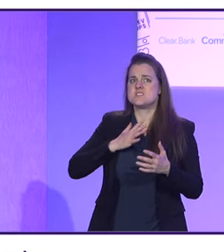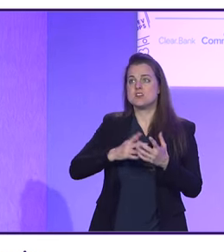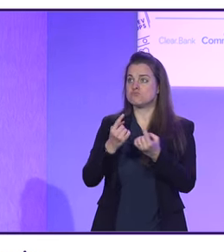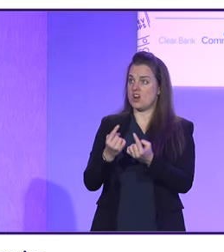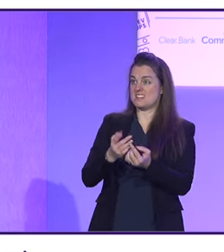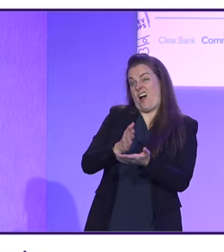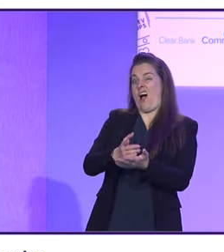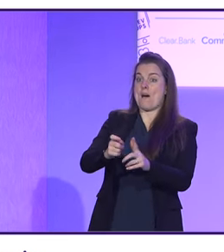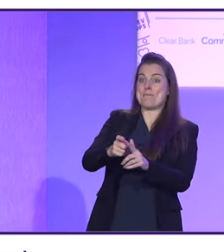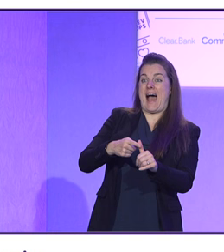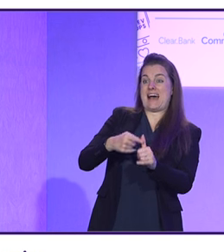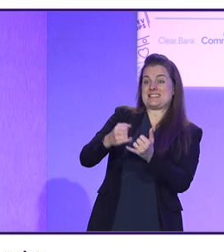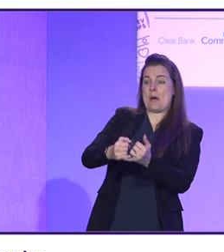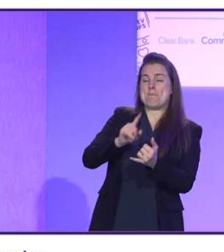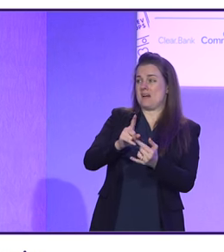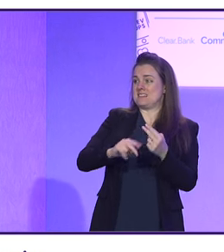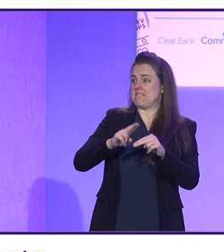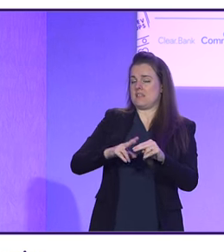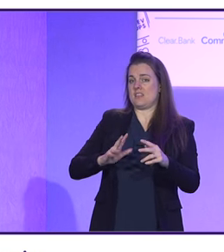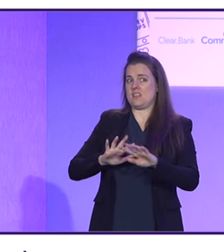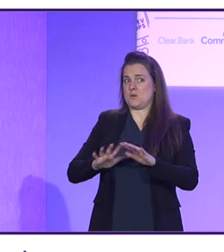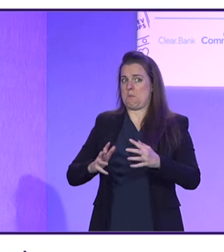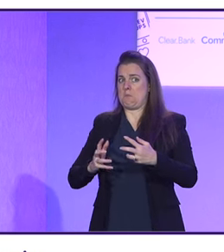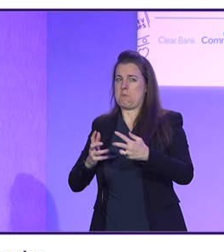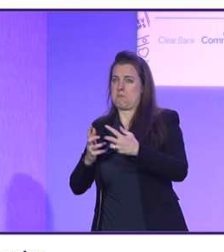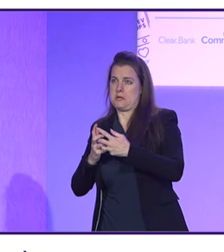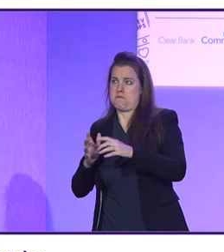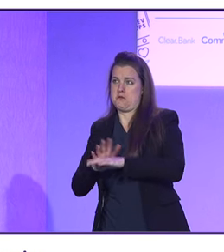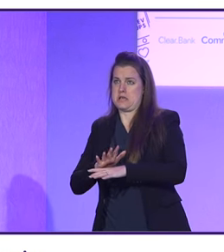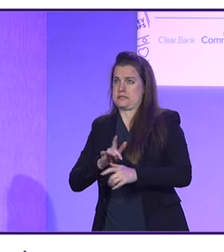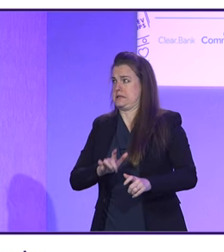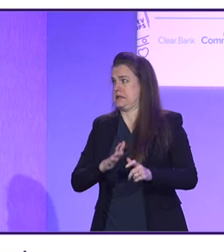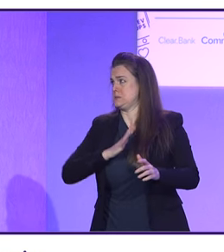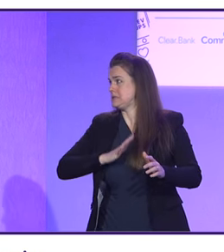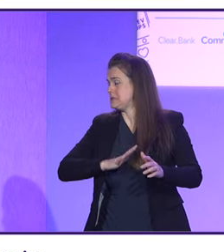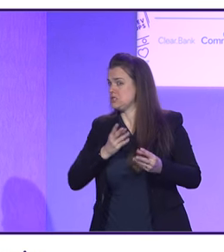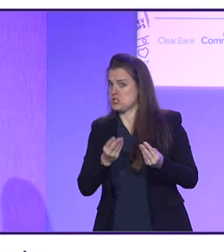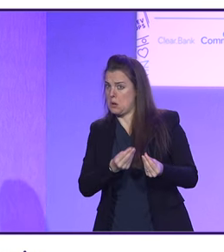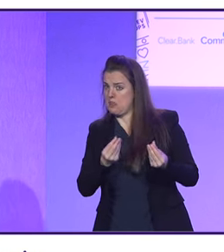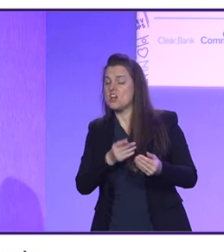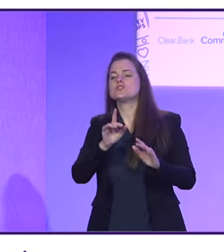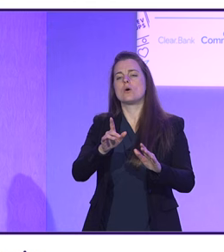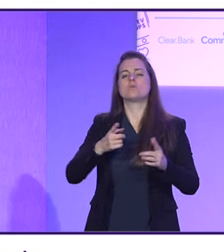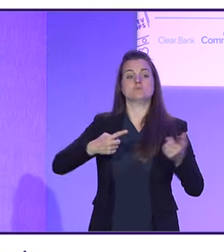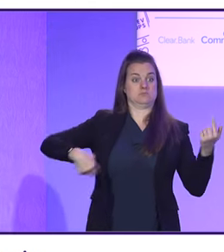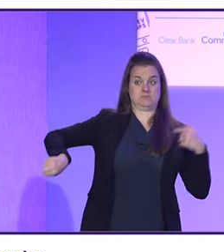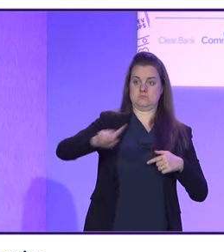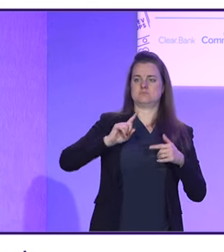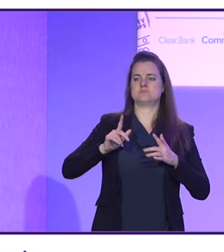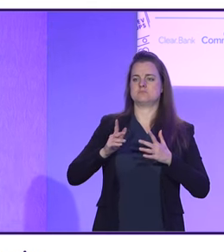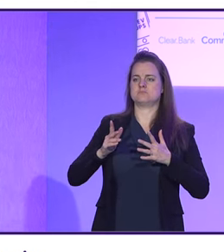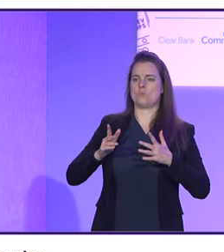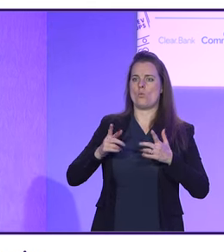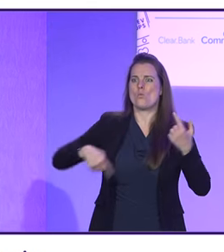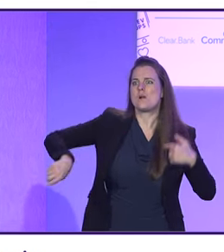all the business requirements of your organization. So what are we trying to do as an industry? We're trying to move